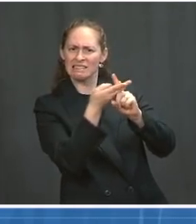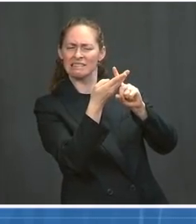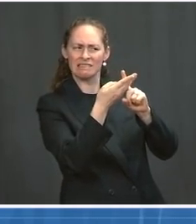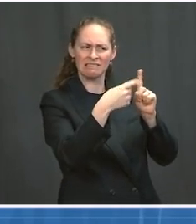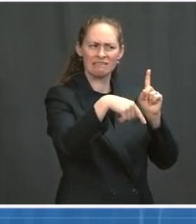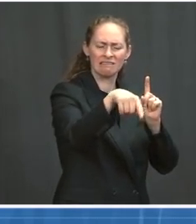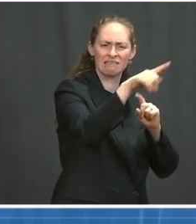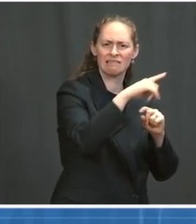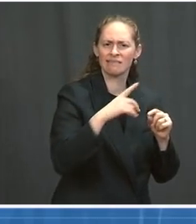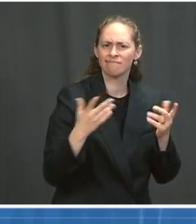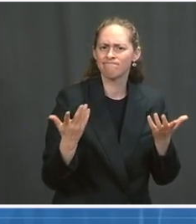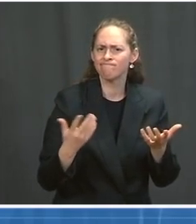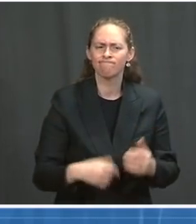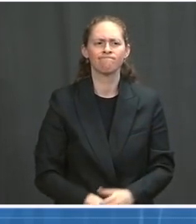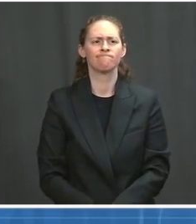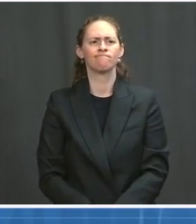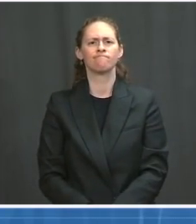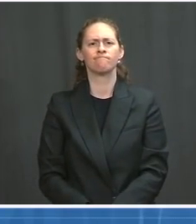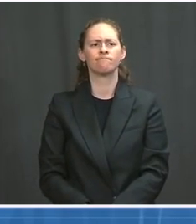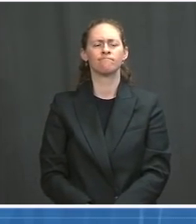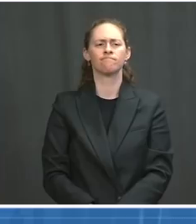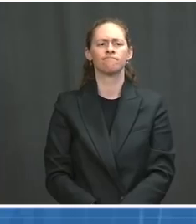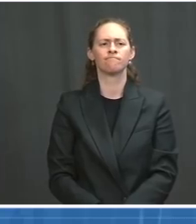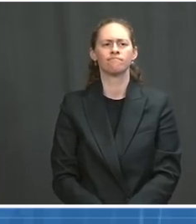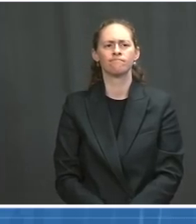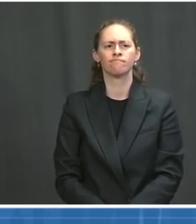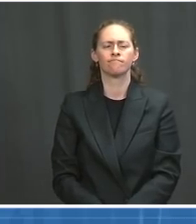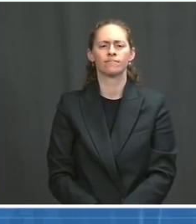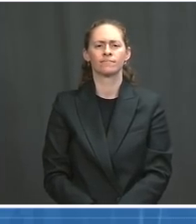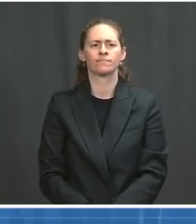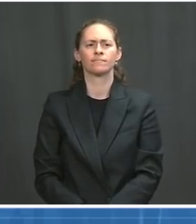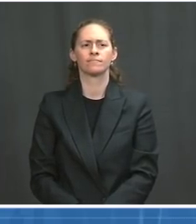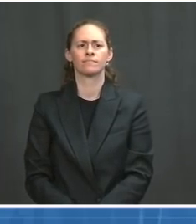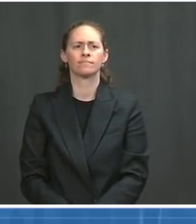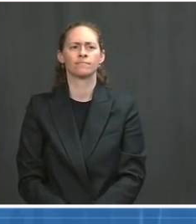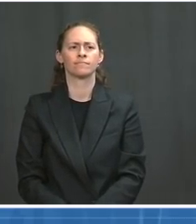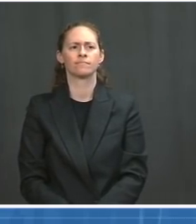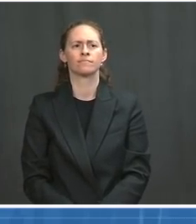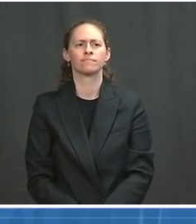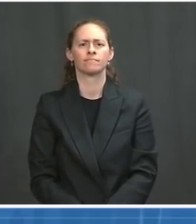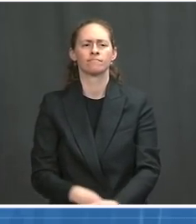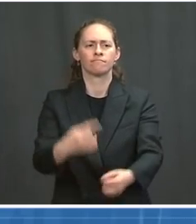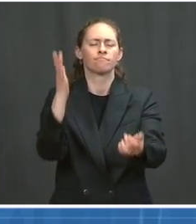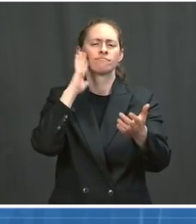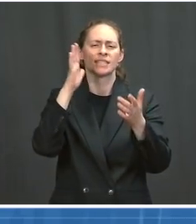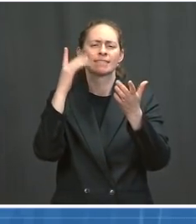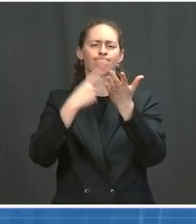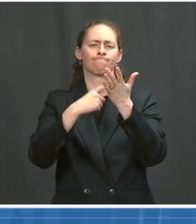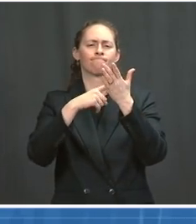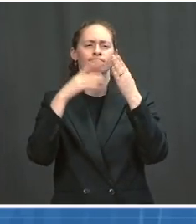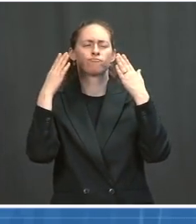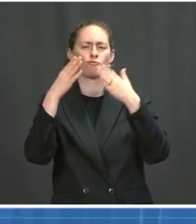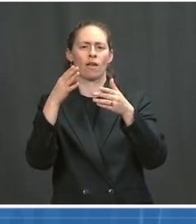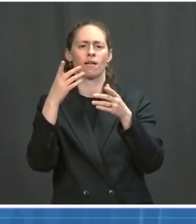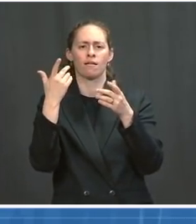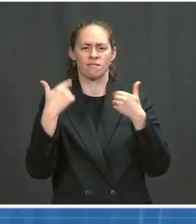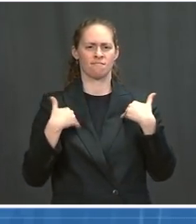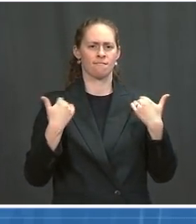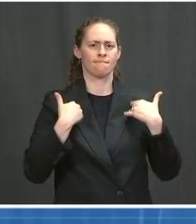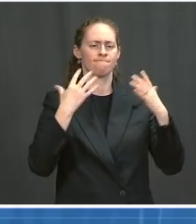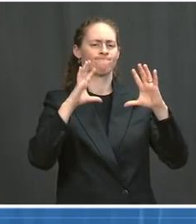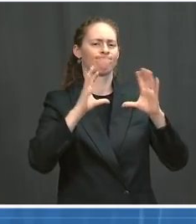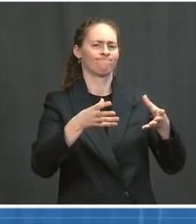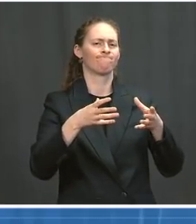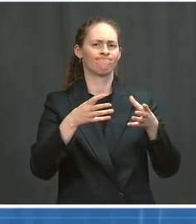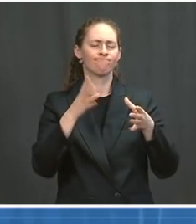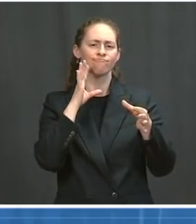18 to 29-year-olds. Dr. Murphy? Sure. Thanks, Jeff. So I appreciate the question about 18 to